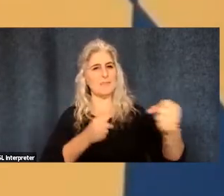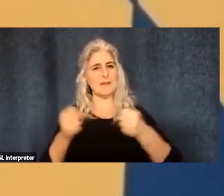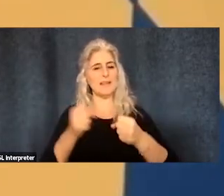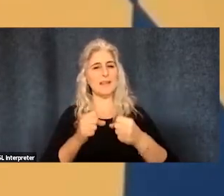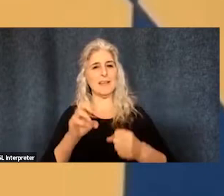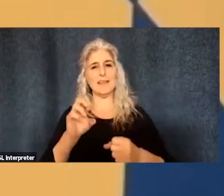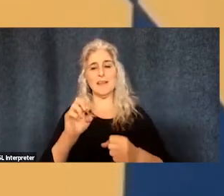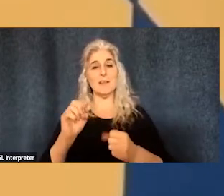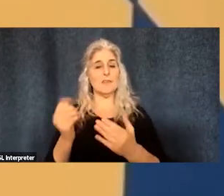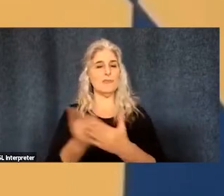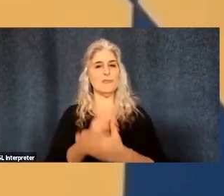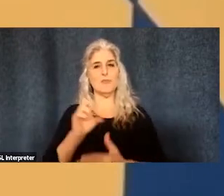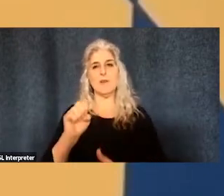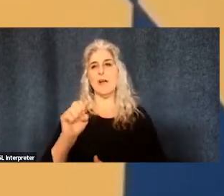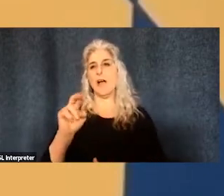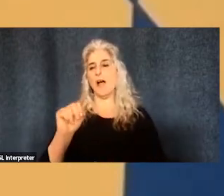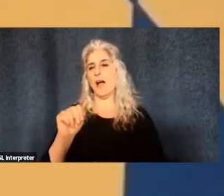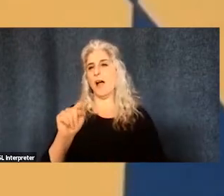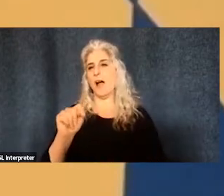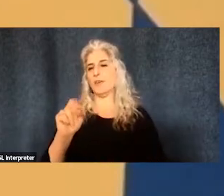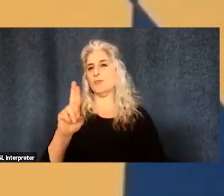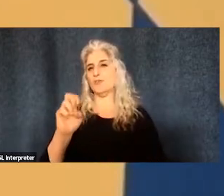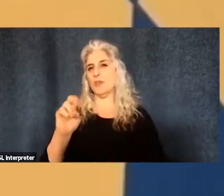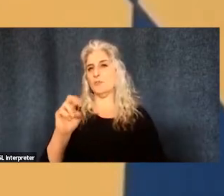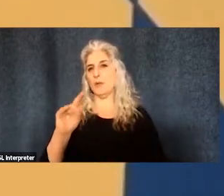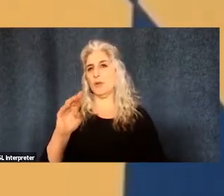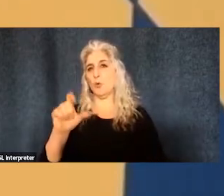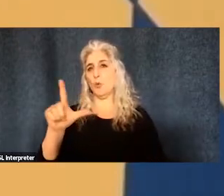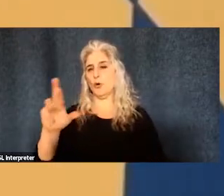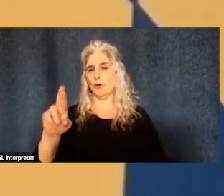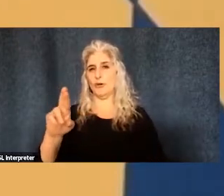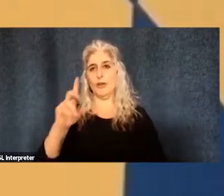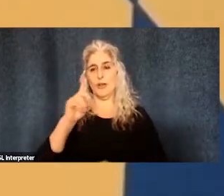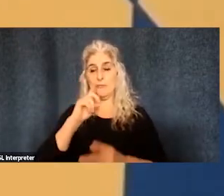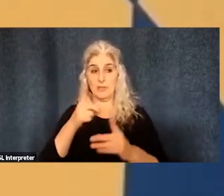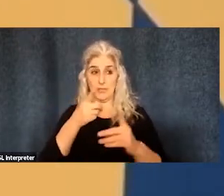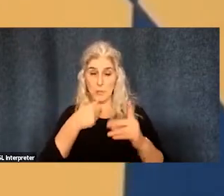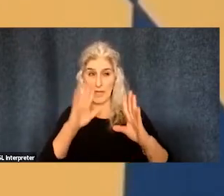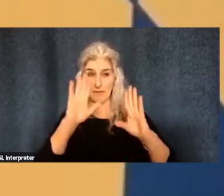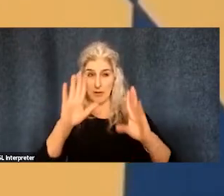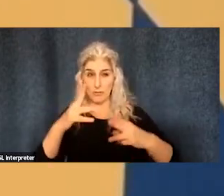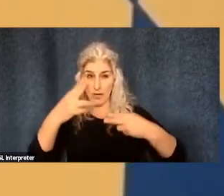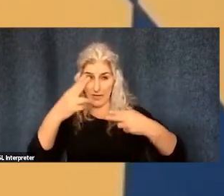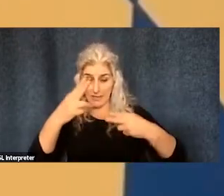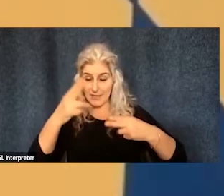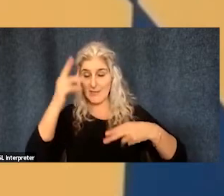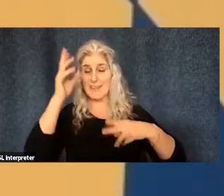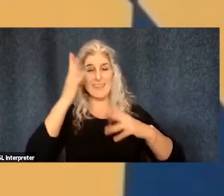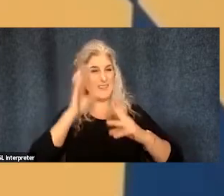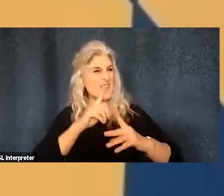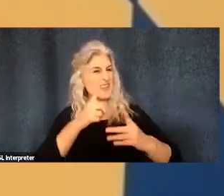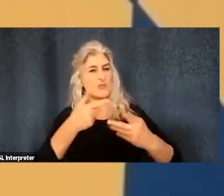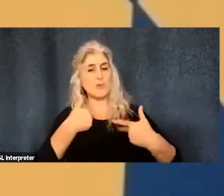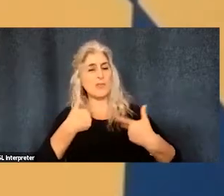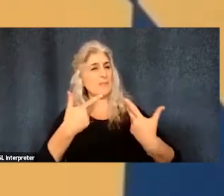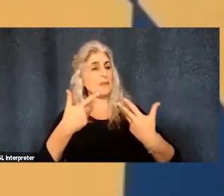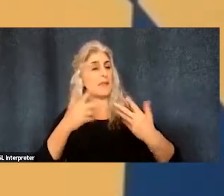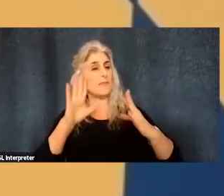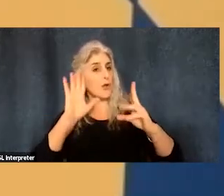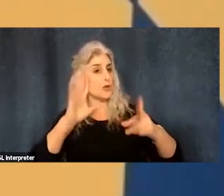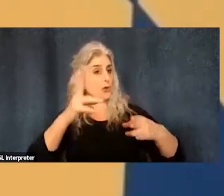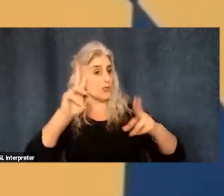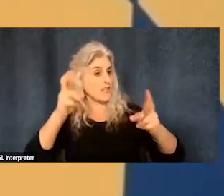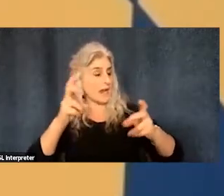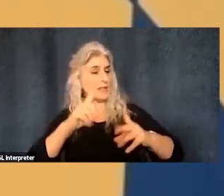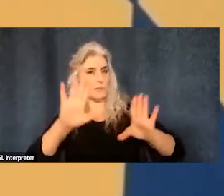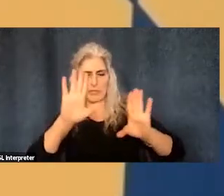them, you're going to have a great title. You're going to have great comp, but you know, you're going to be a janitor during the day. You're going to have to roll up your sleeves and